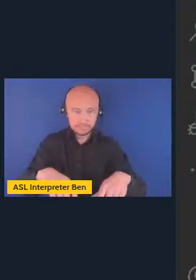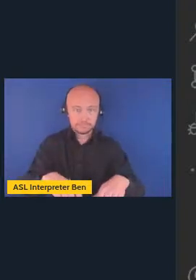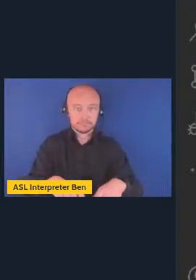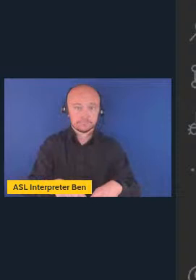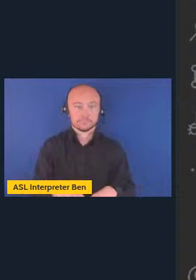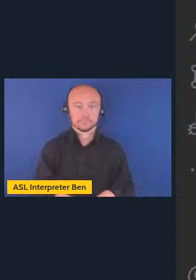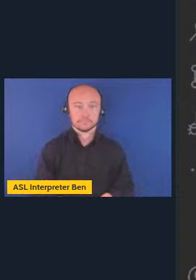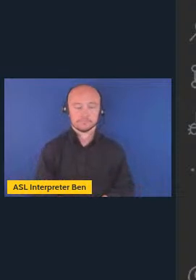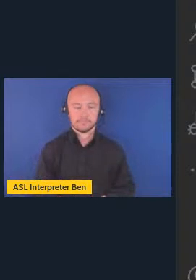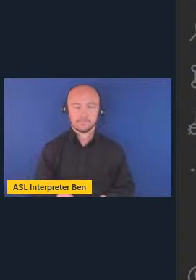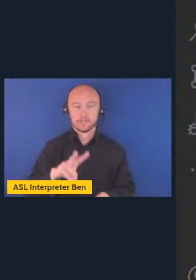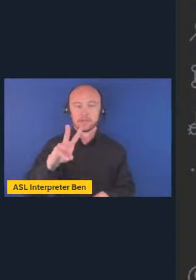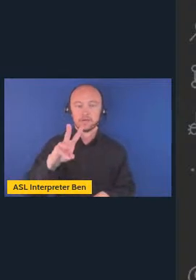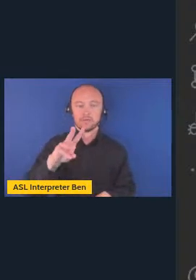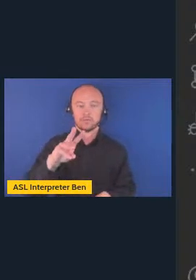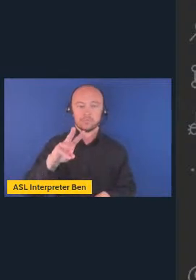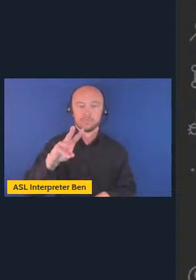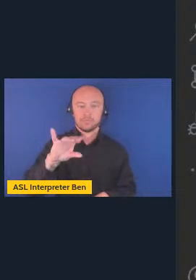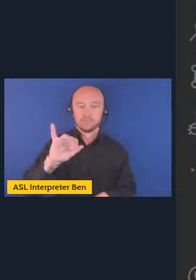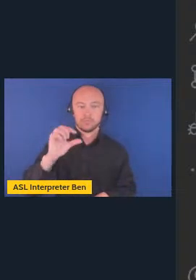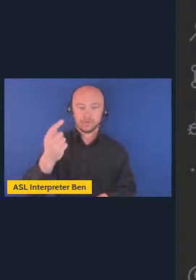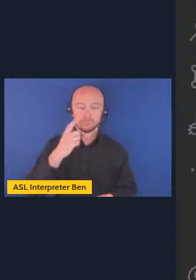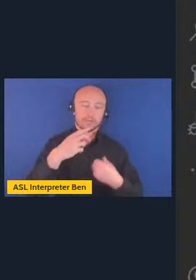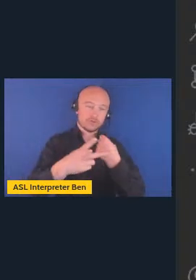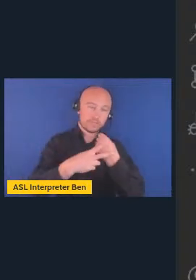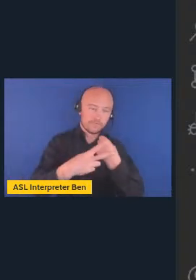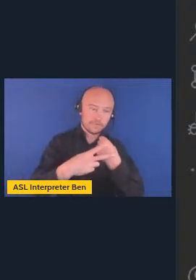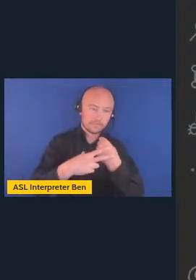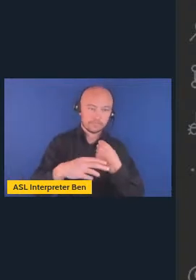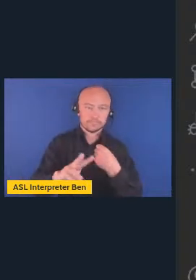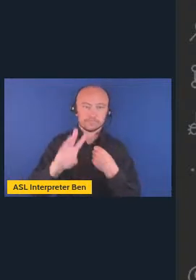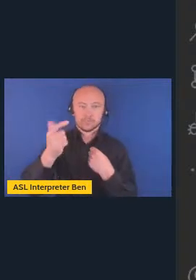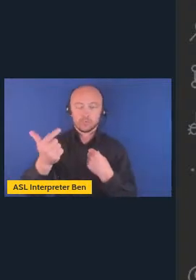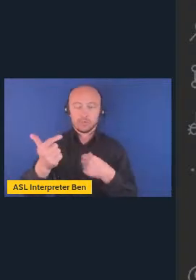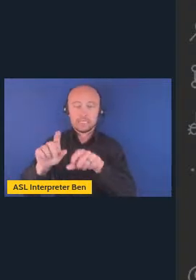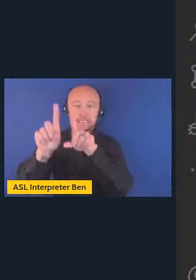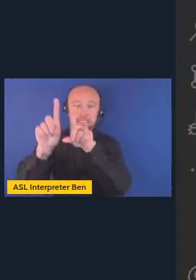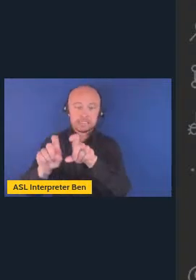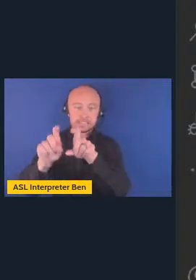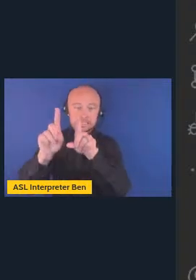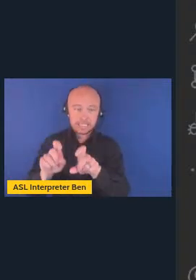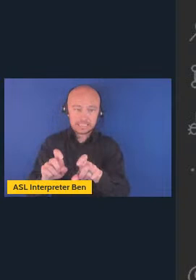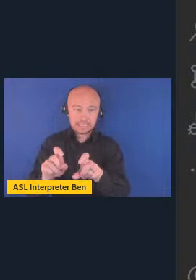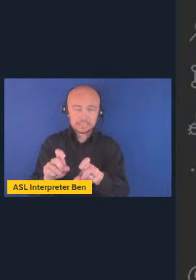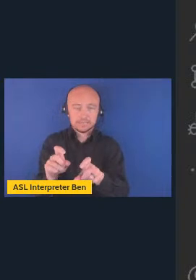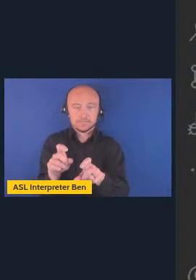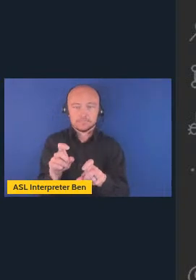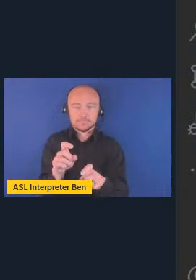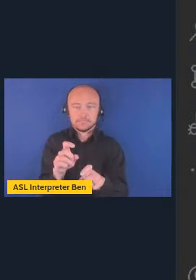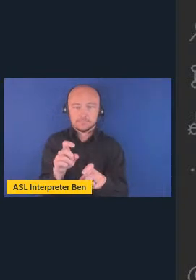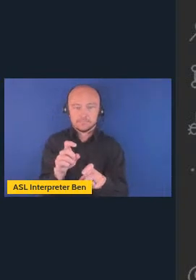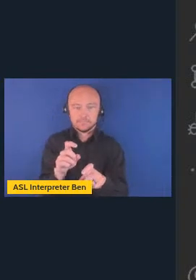terminal. I'm going to wing. Let me make sure that I've saved this. I'm doing wing test, and I'm going to do